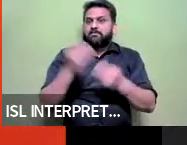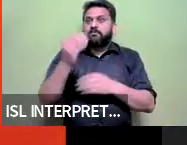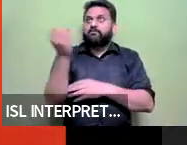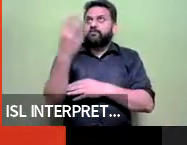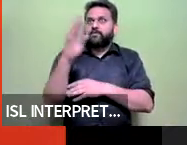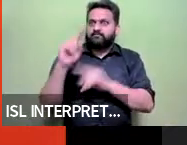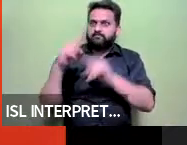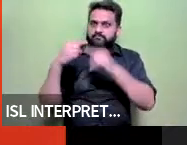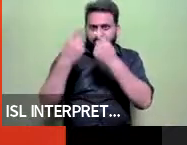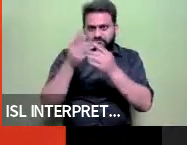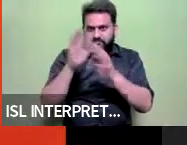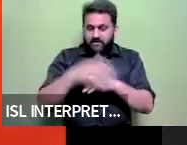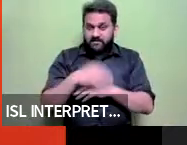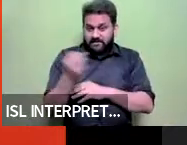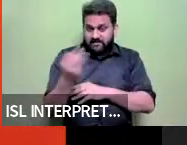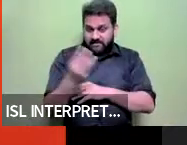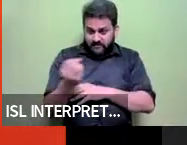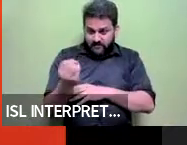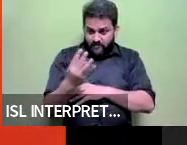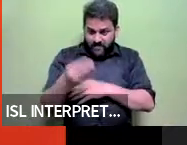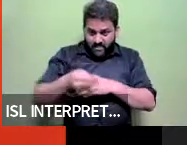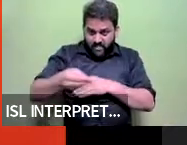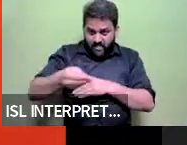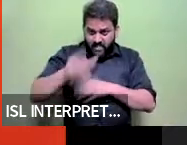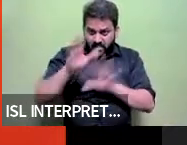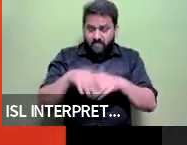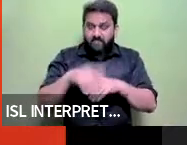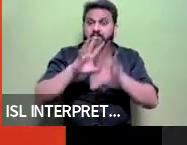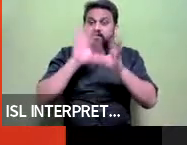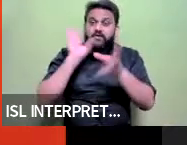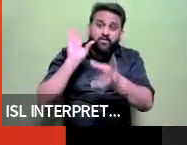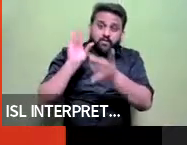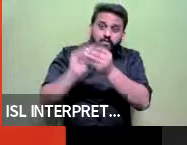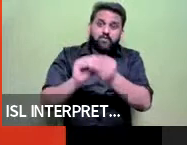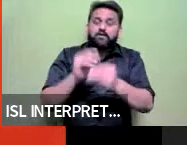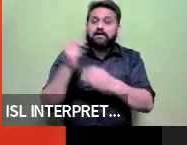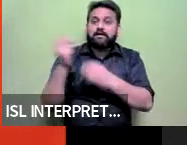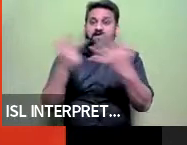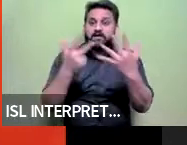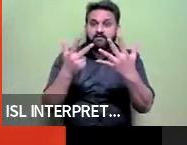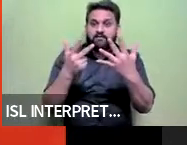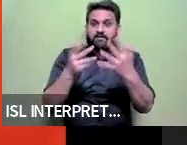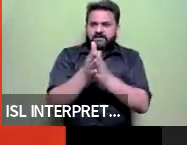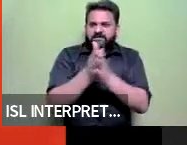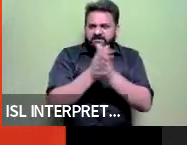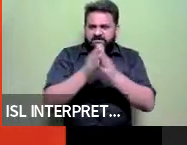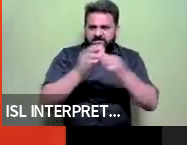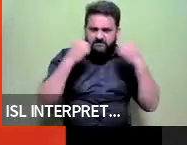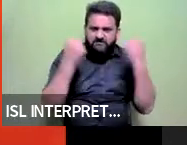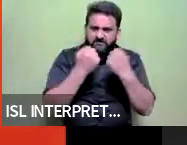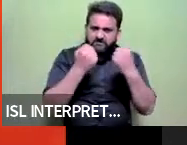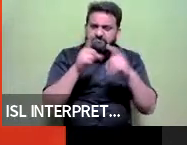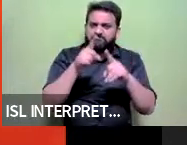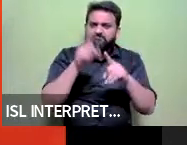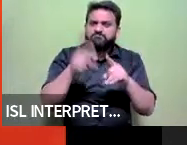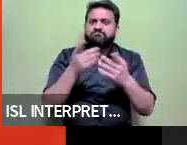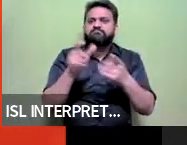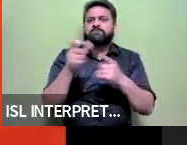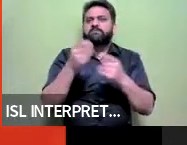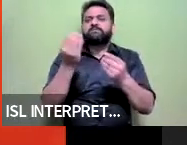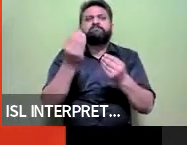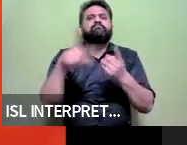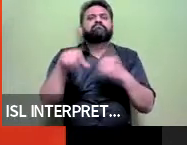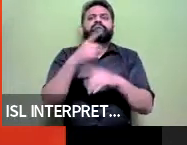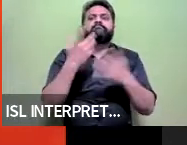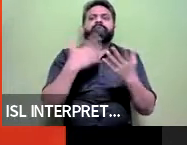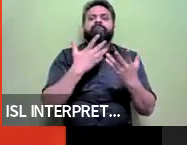months. Still 3 to 4 months to go. 8 months of motivation you need. Endurance you need. Sometimes people lack. This